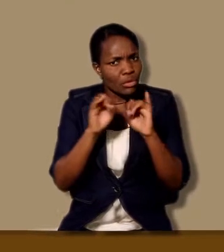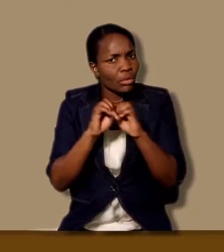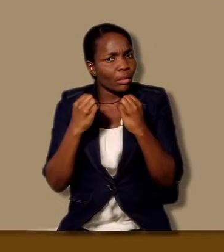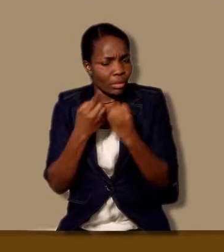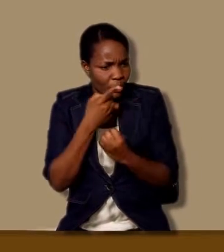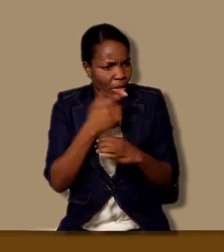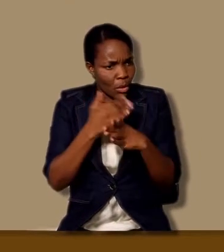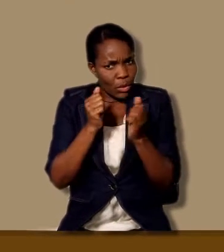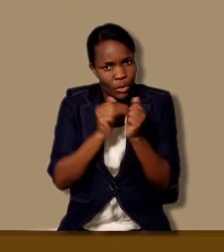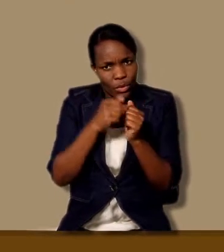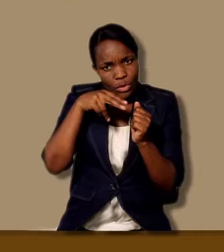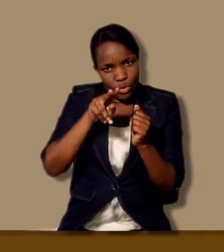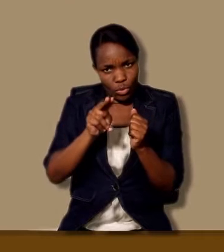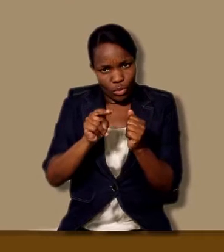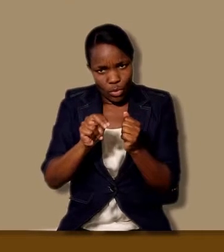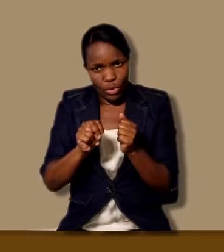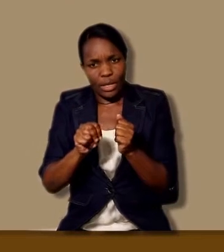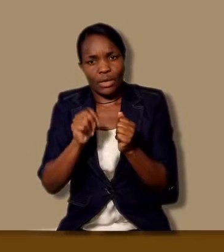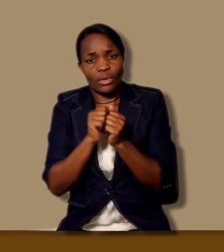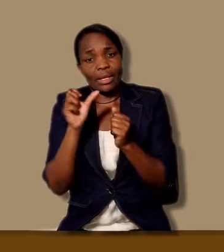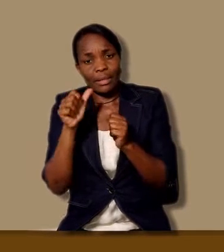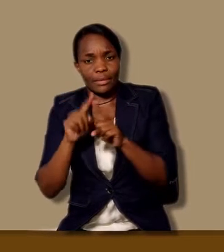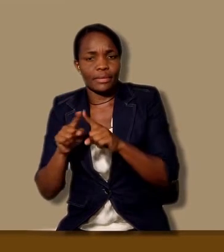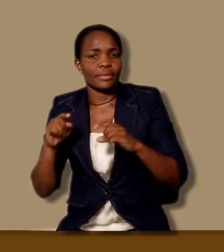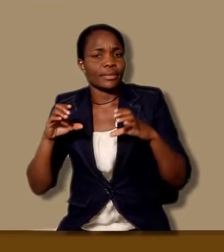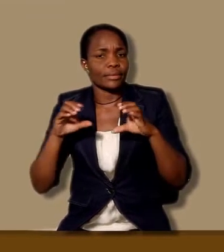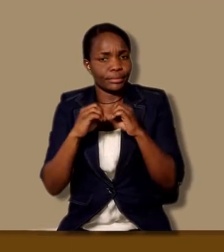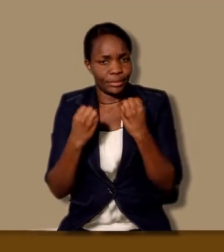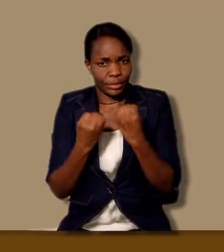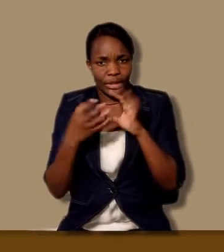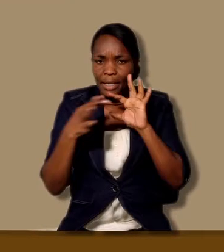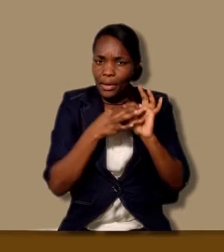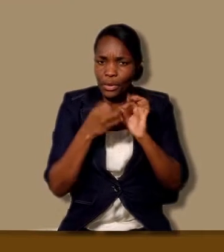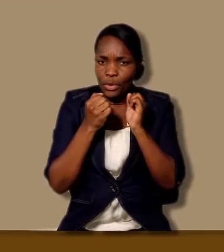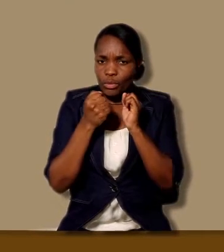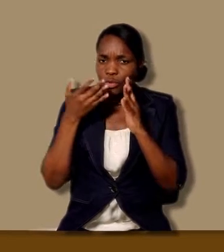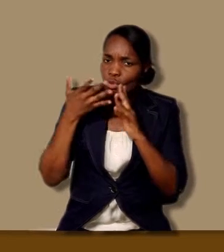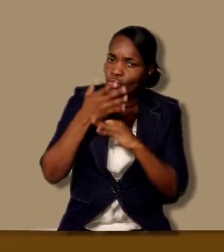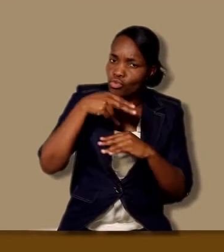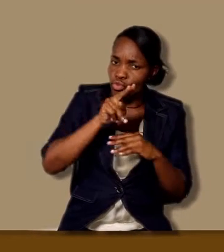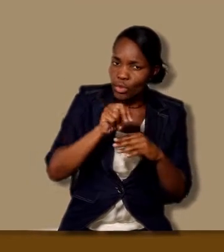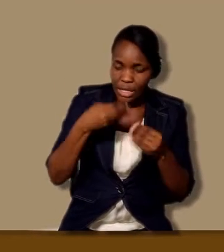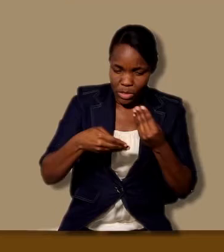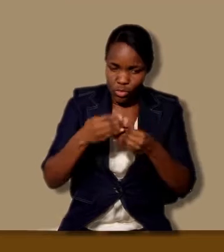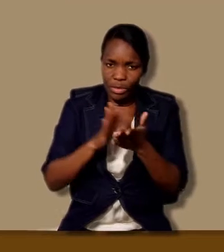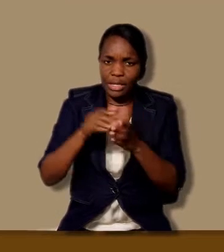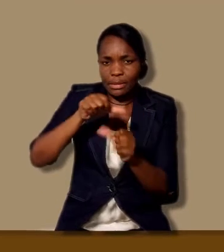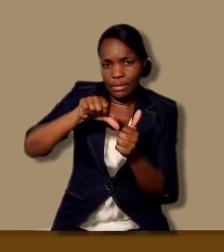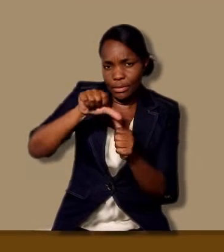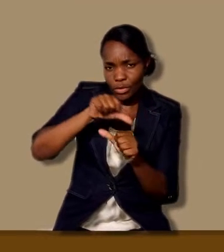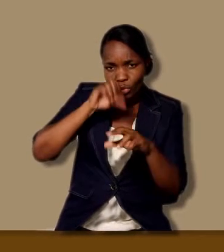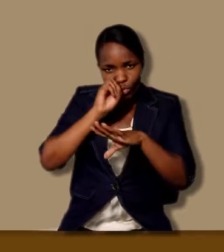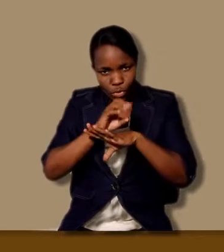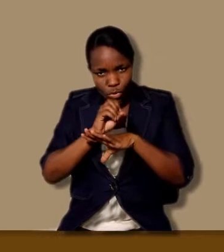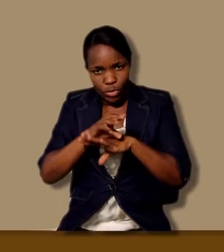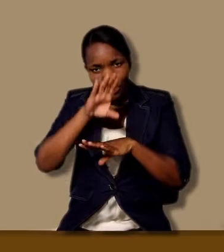organizations working with the United Nations and with one another. They are coordinated through the UN Economic and Social Council,